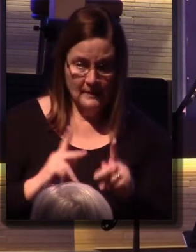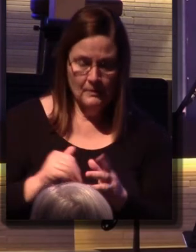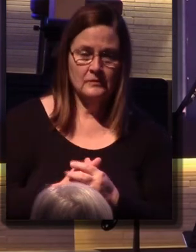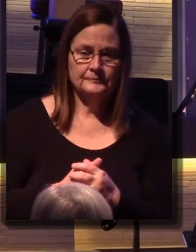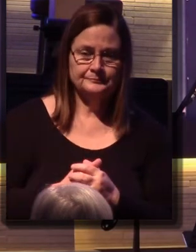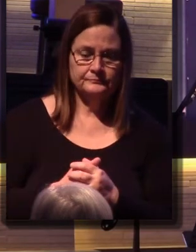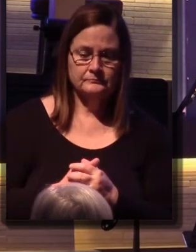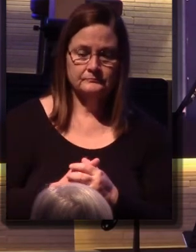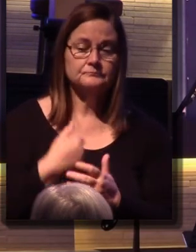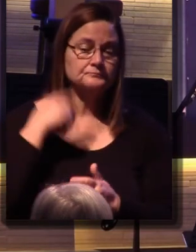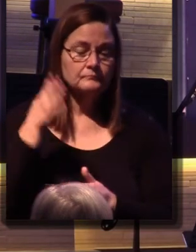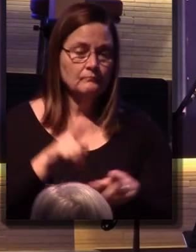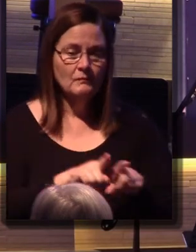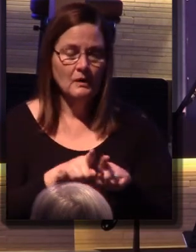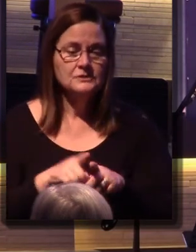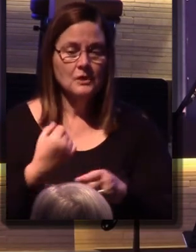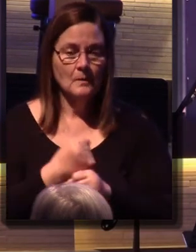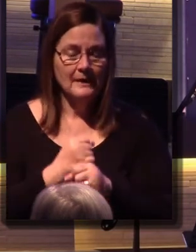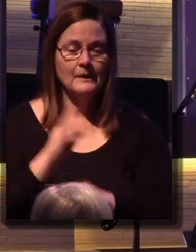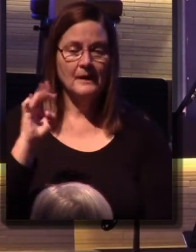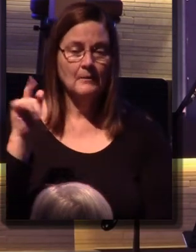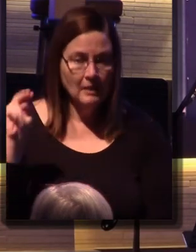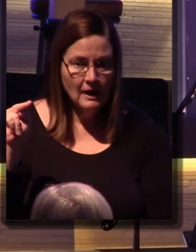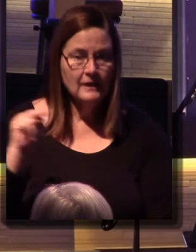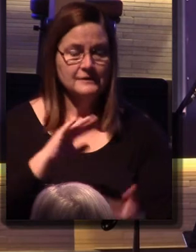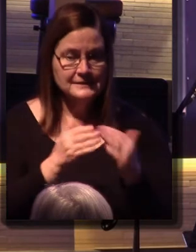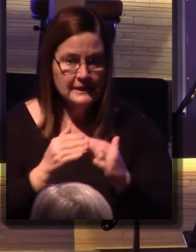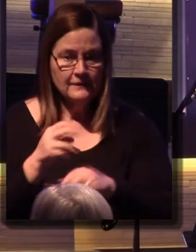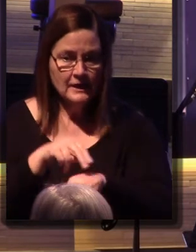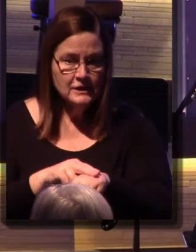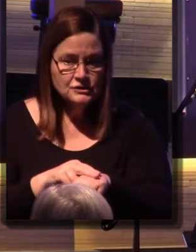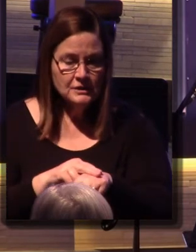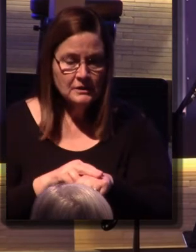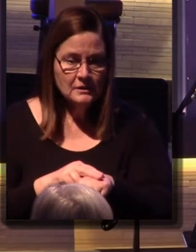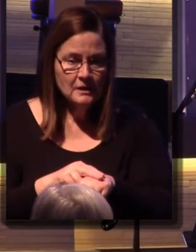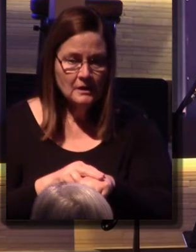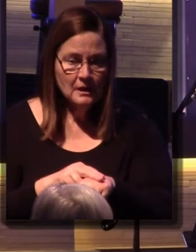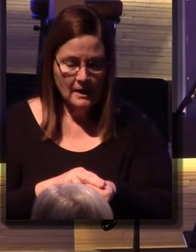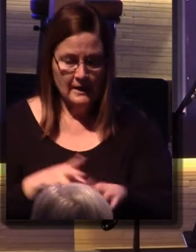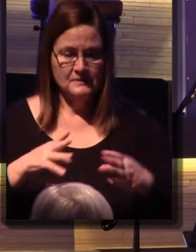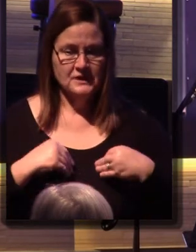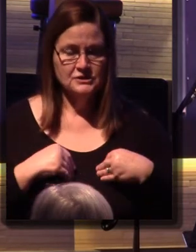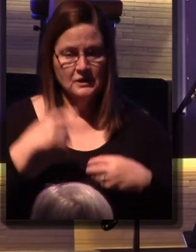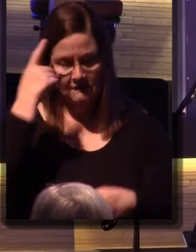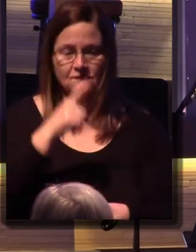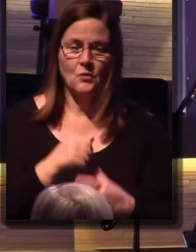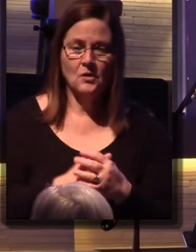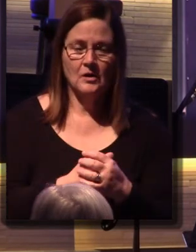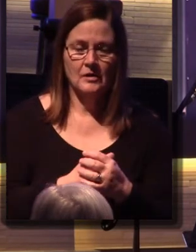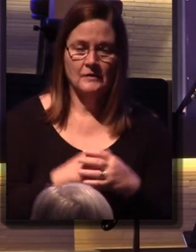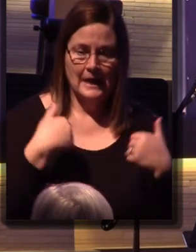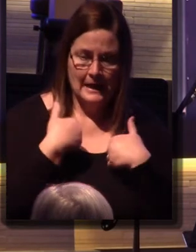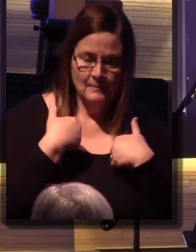all your people. And then he says, I will also make it, meaning Babylon, the city, the nation, it a possession